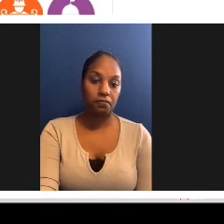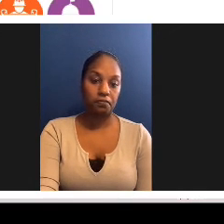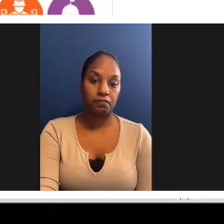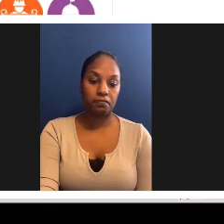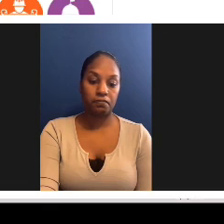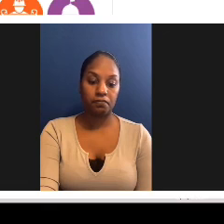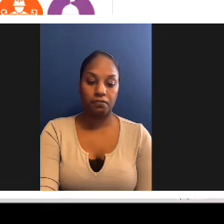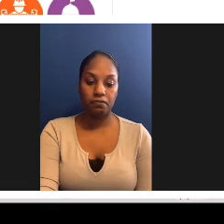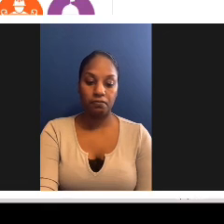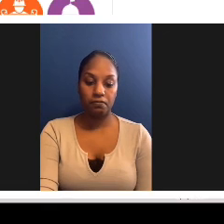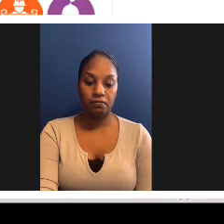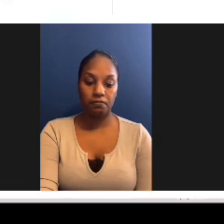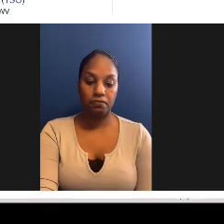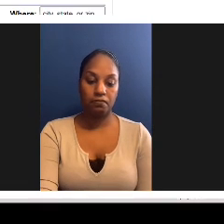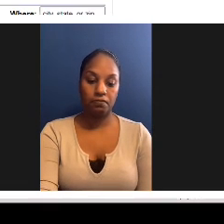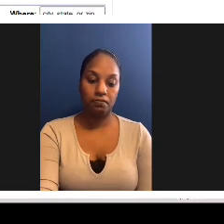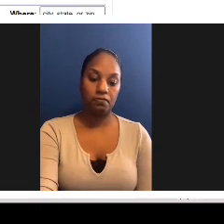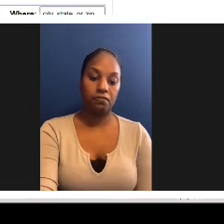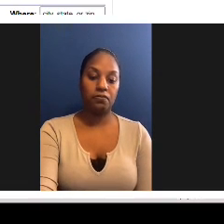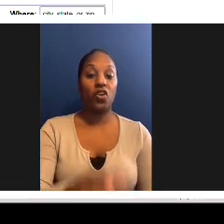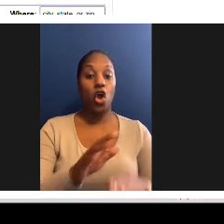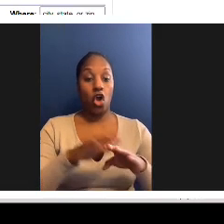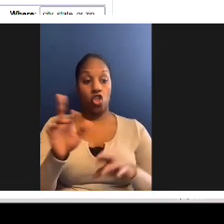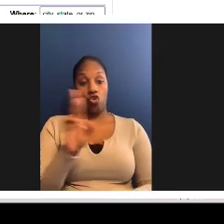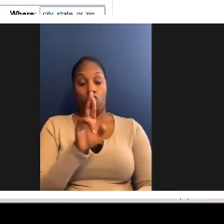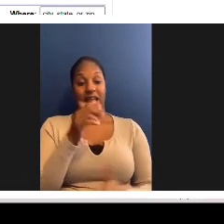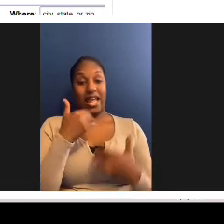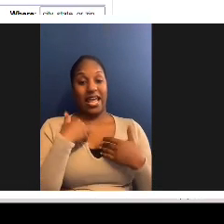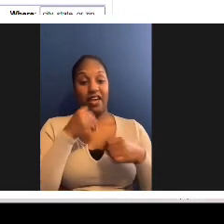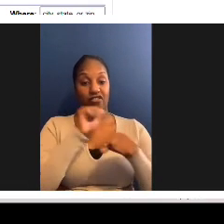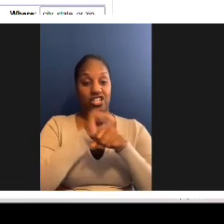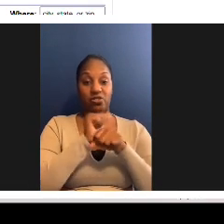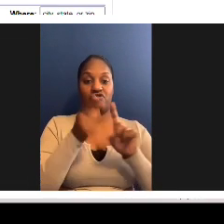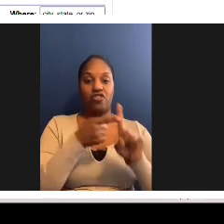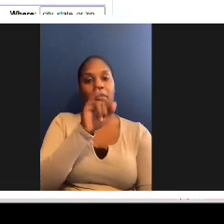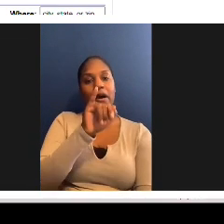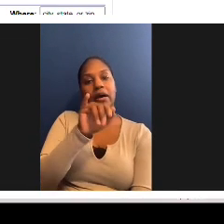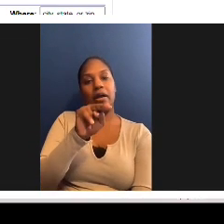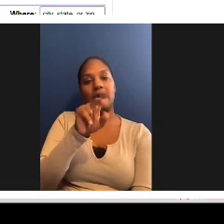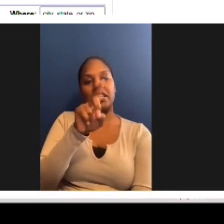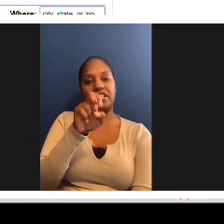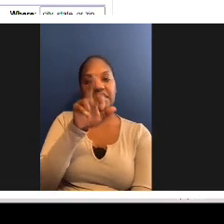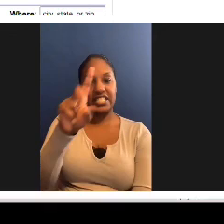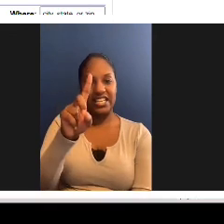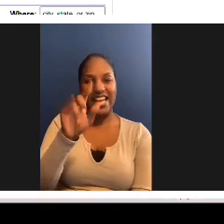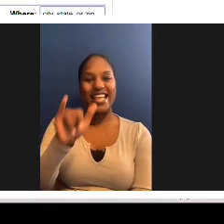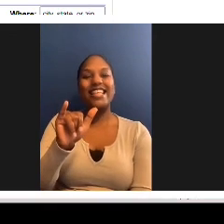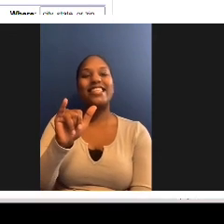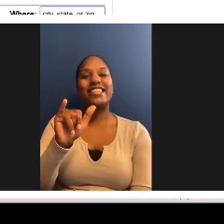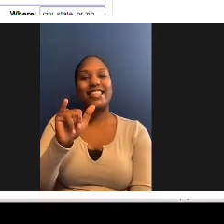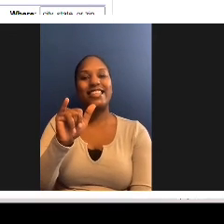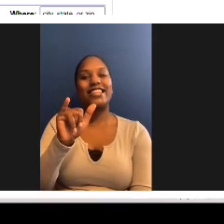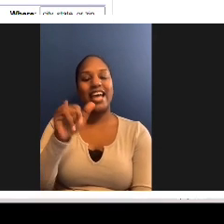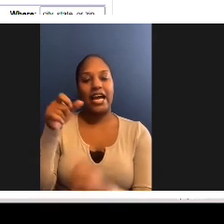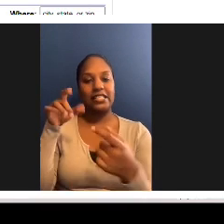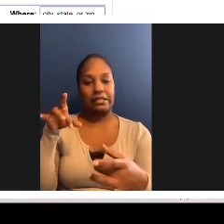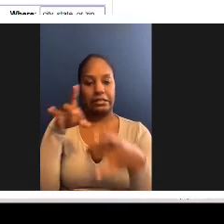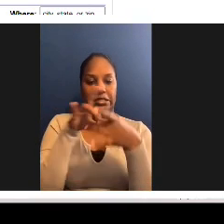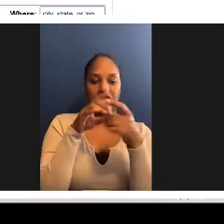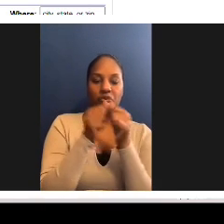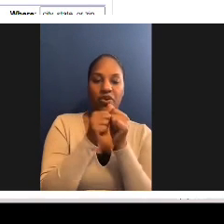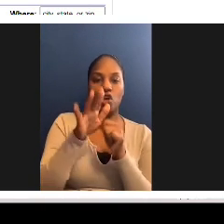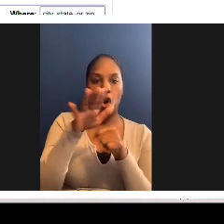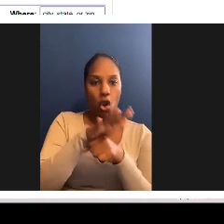We also, on the right, we have these jobs from Indeed, and this pings off of your local internet